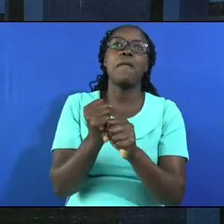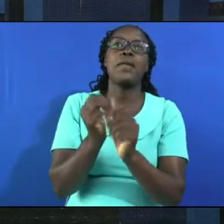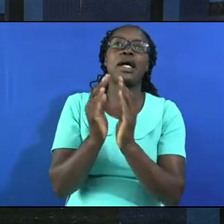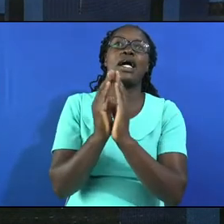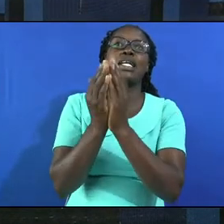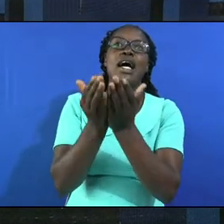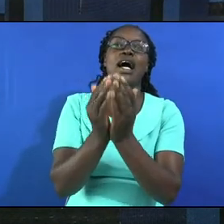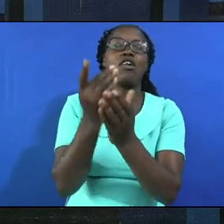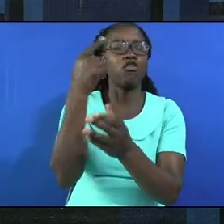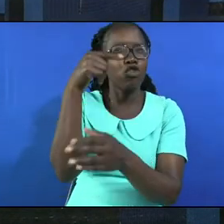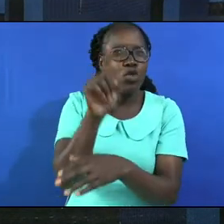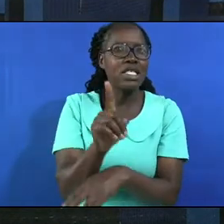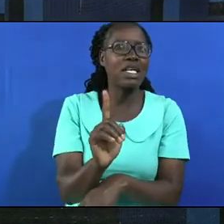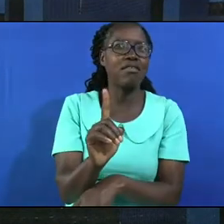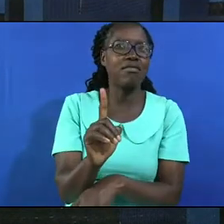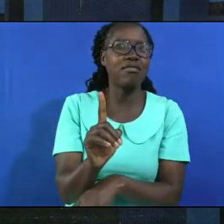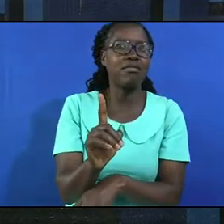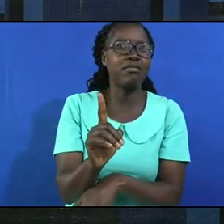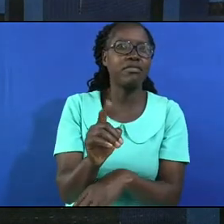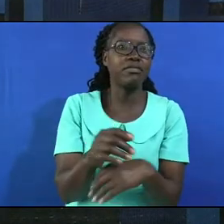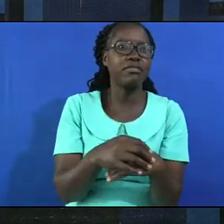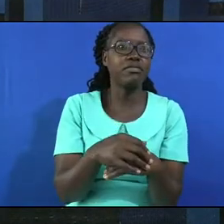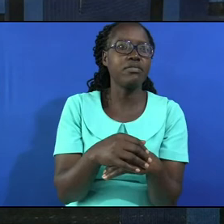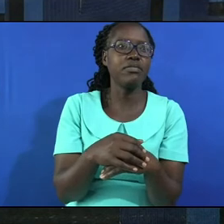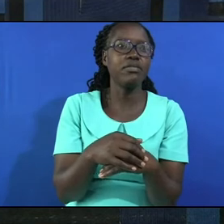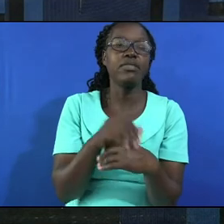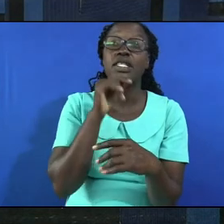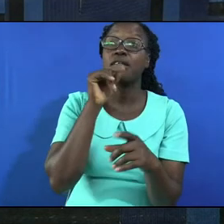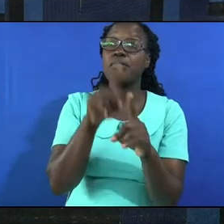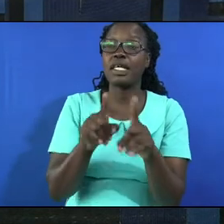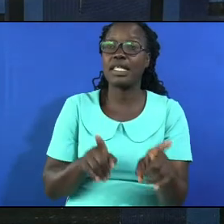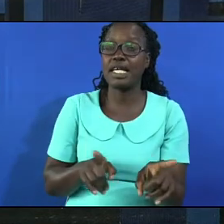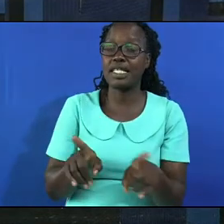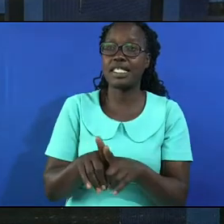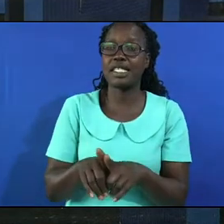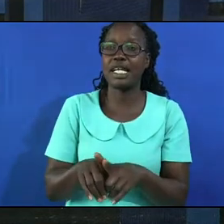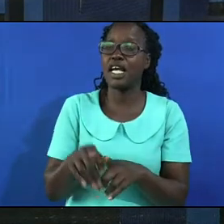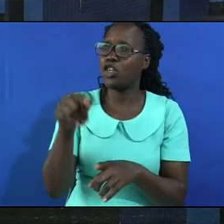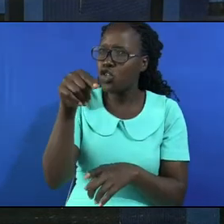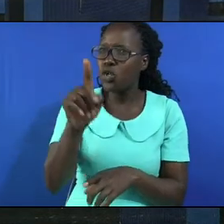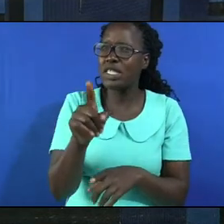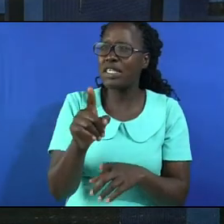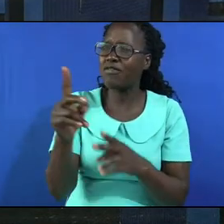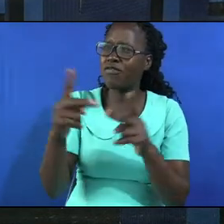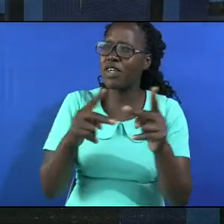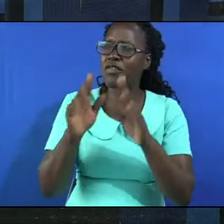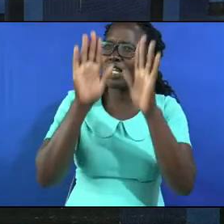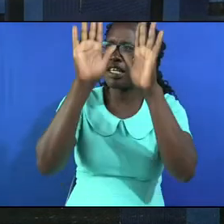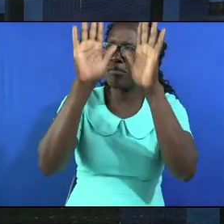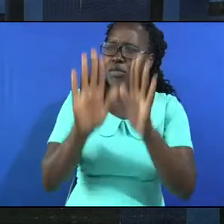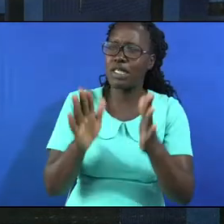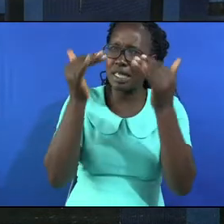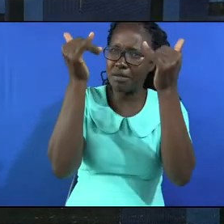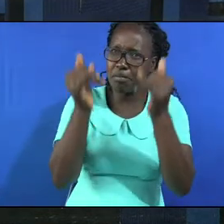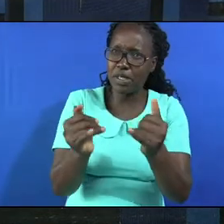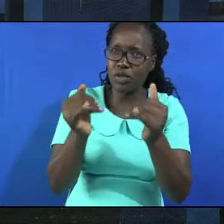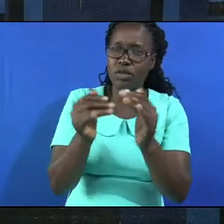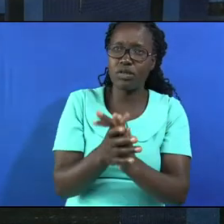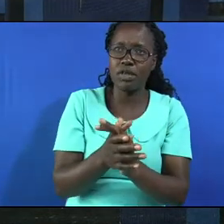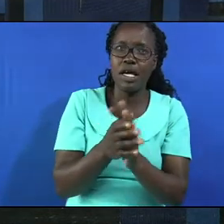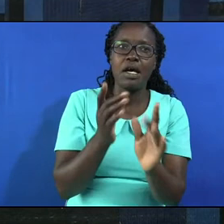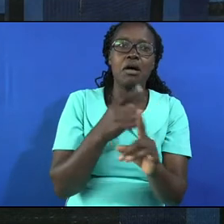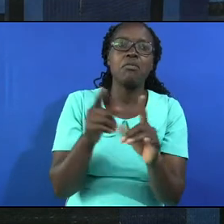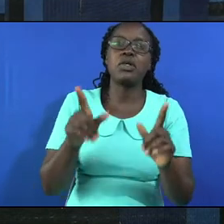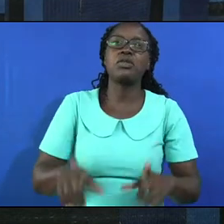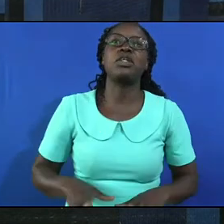an ark for yourself. Brothers and sisters, yourself is a very important person. But